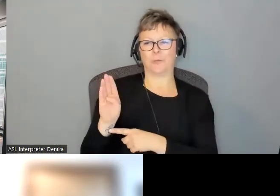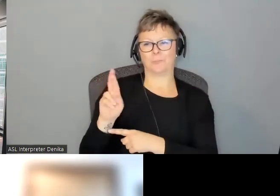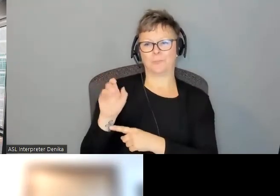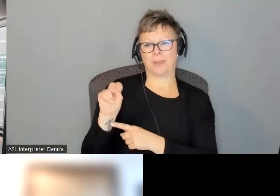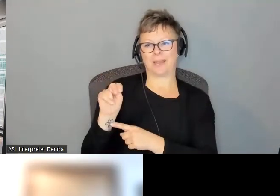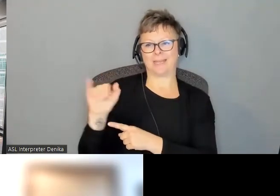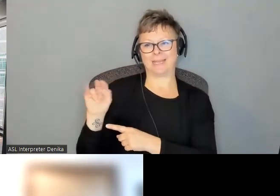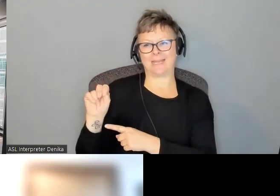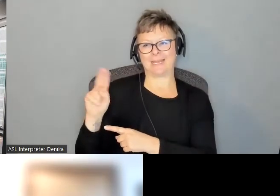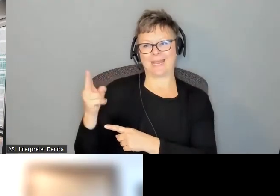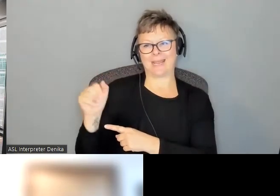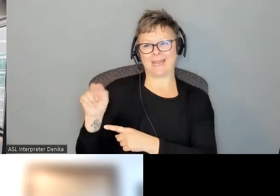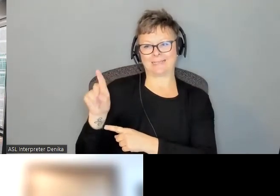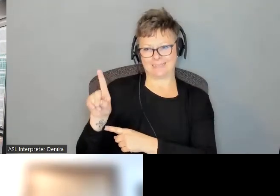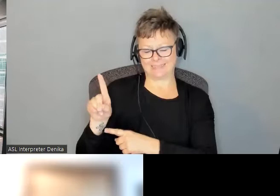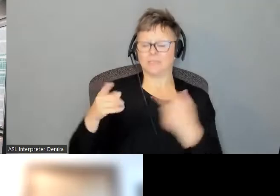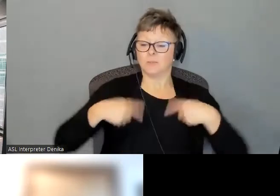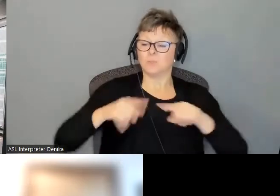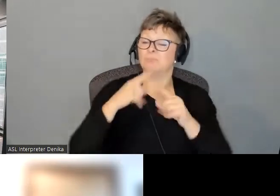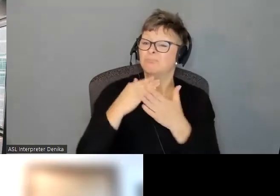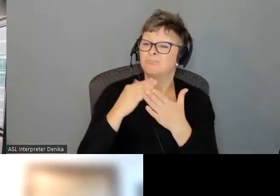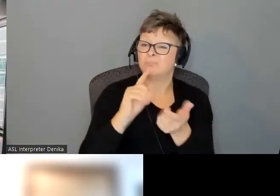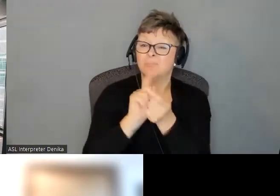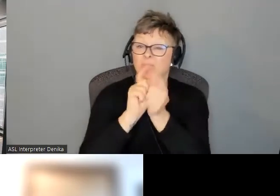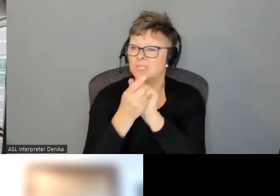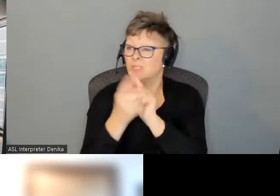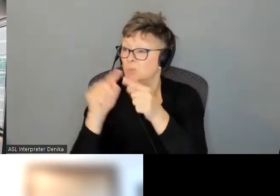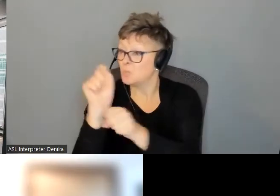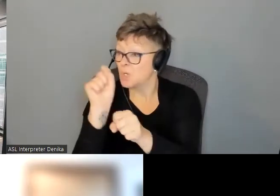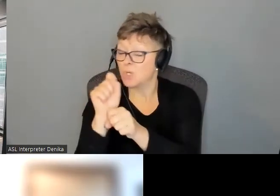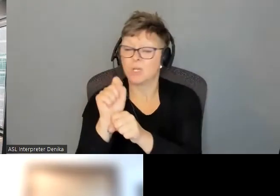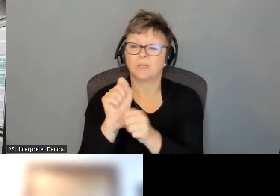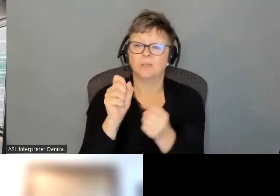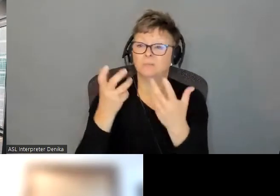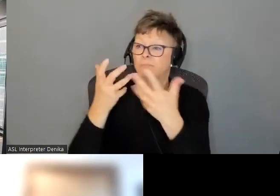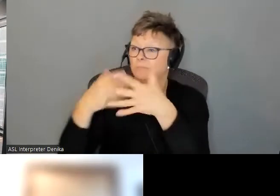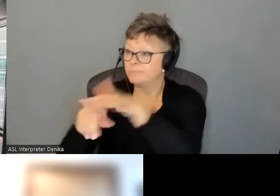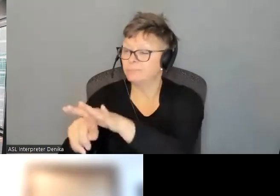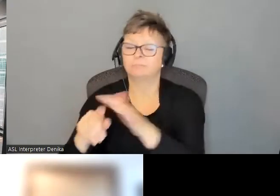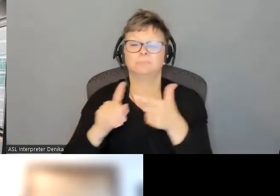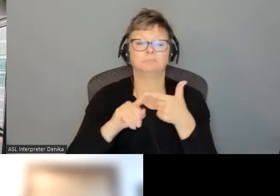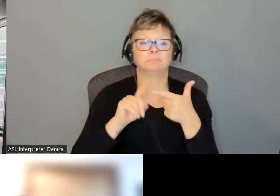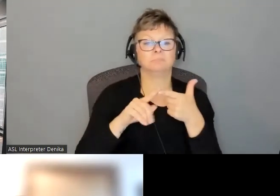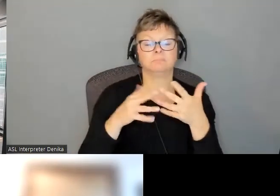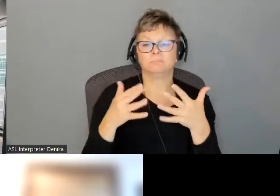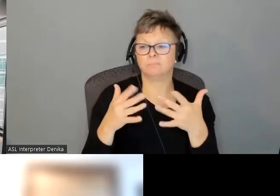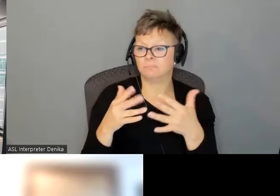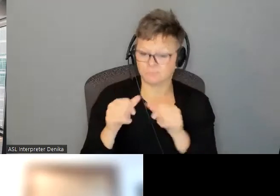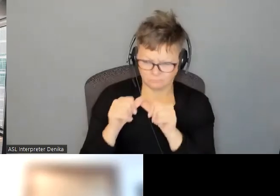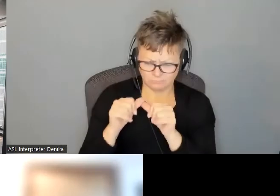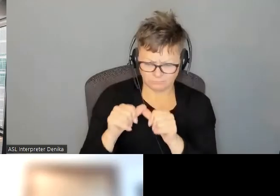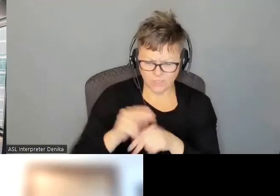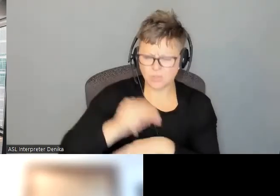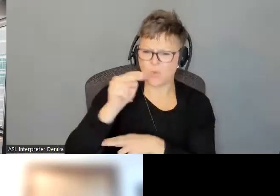Transitioning, we look at transitioning into work. We do support a lot of people on programs with FedCap, which I think is a North American